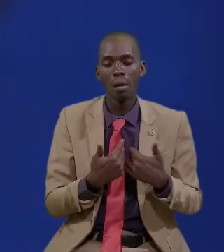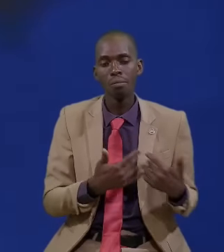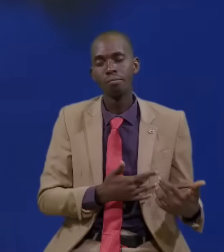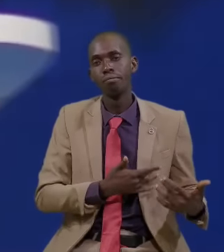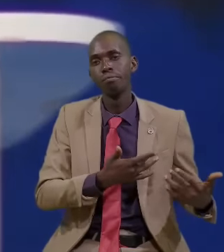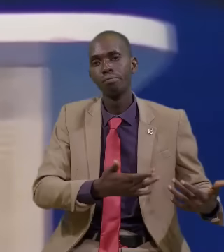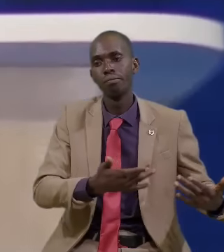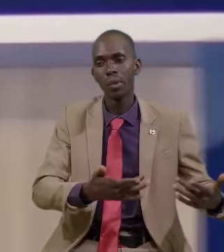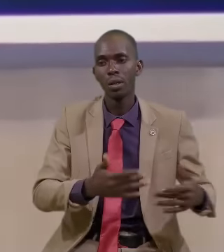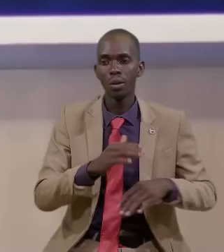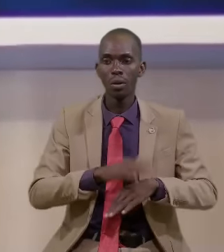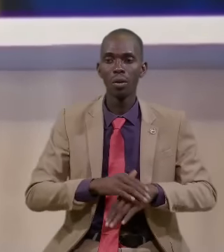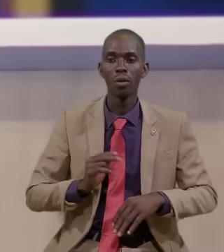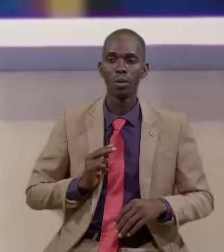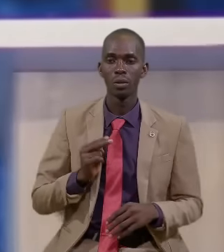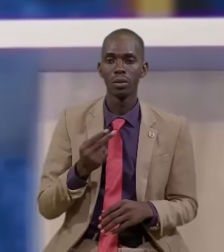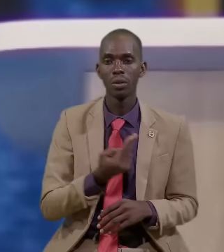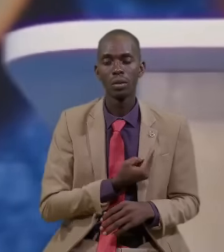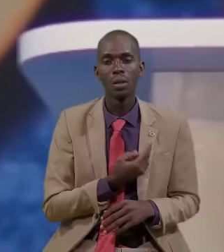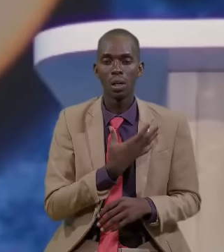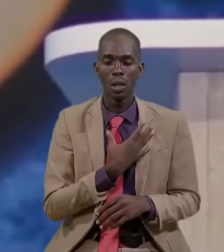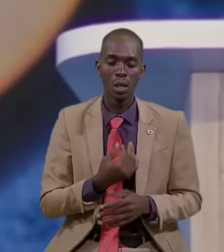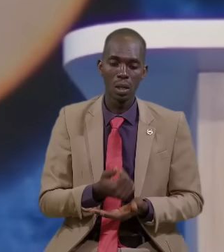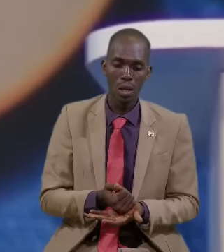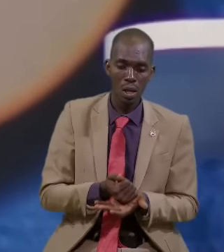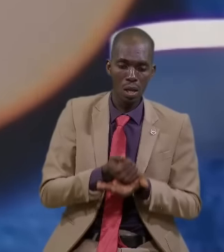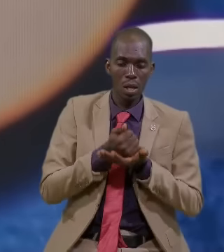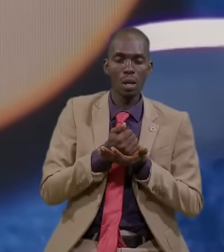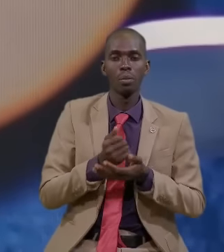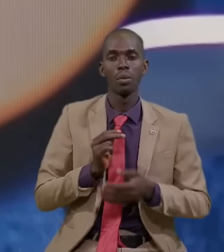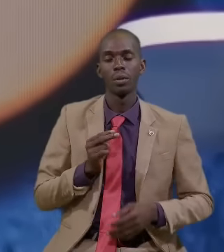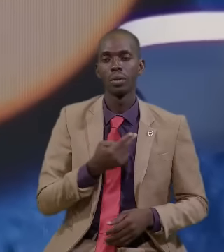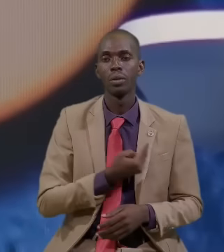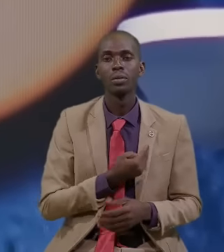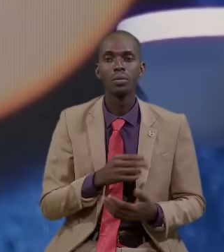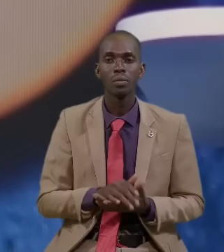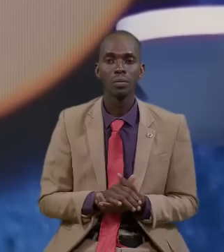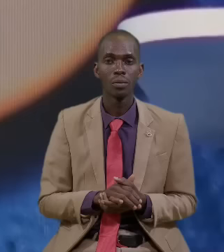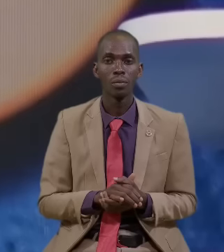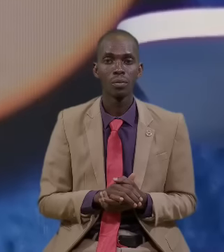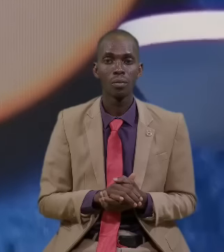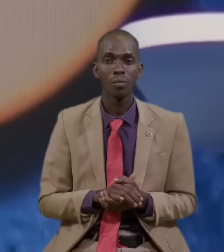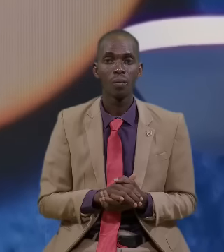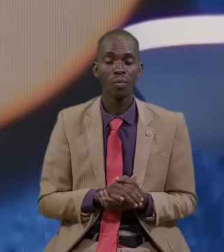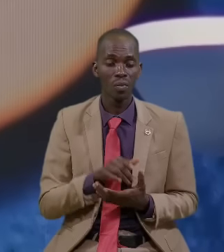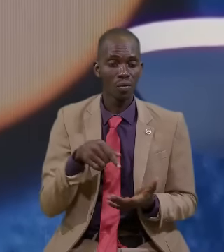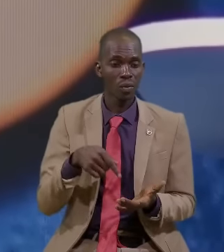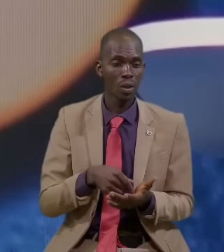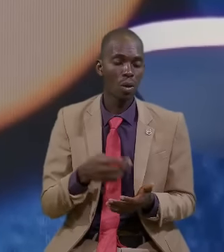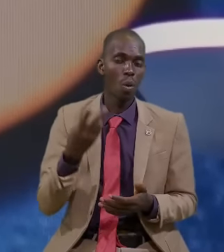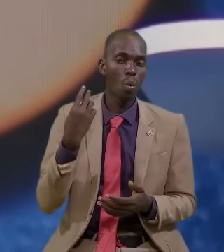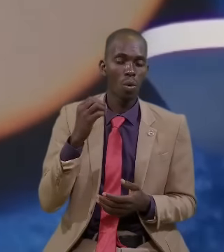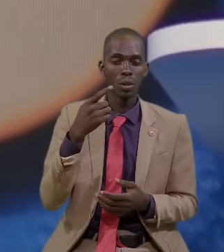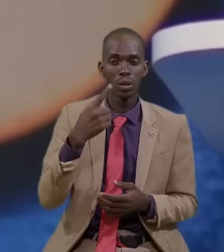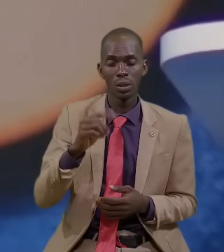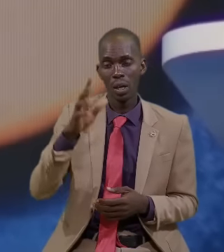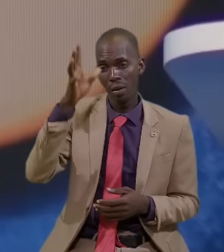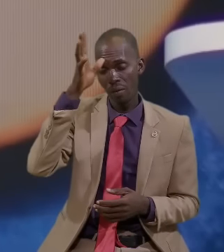on us and help us. This was a